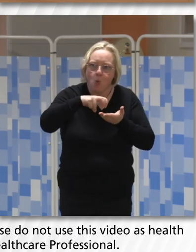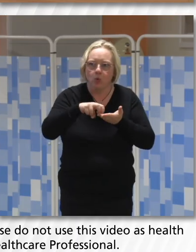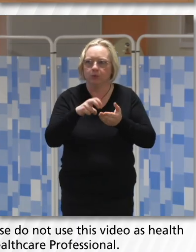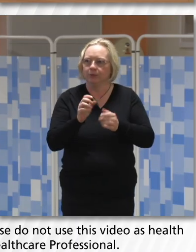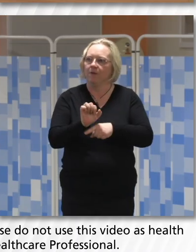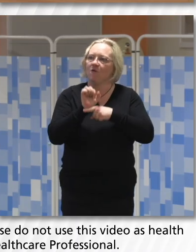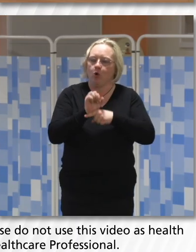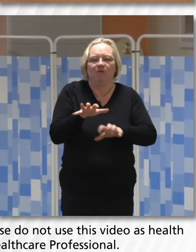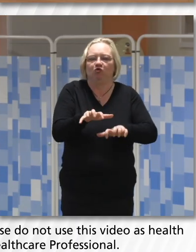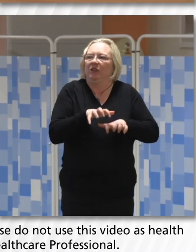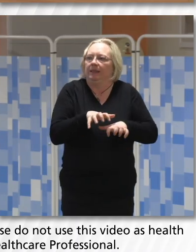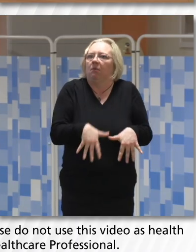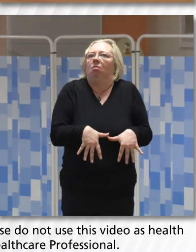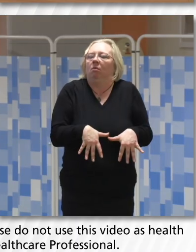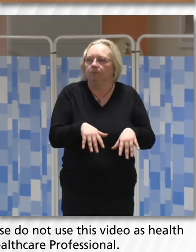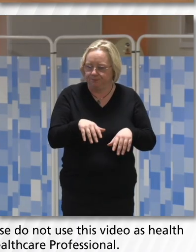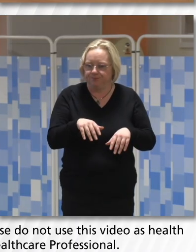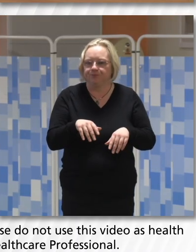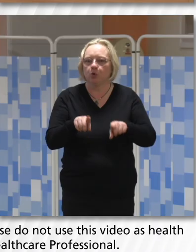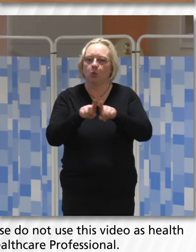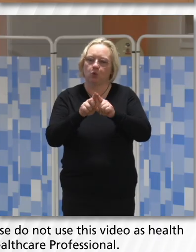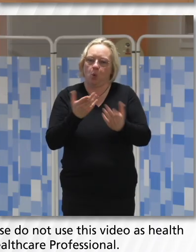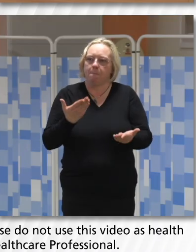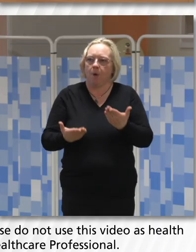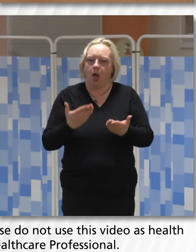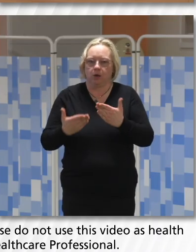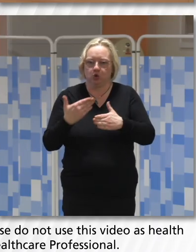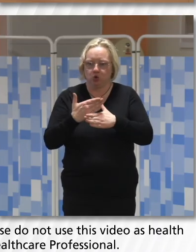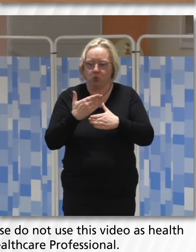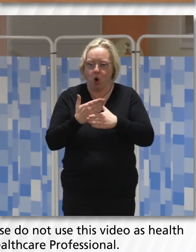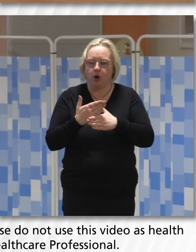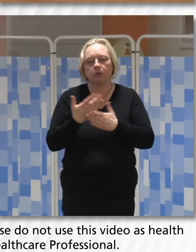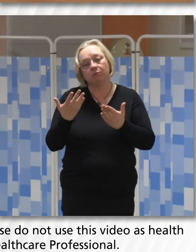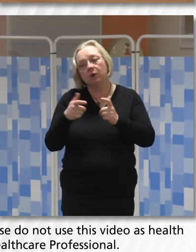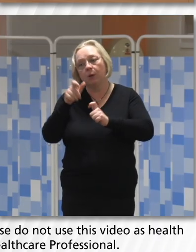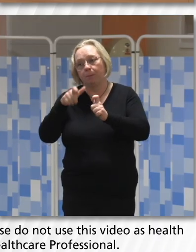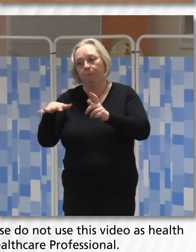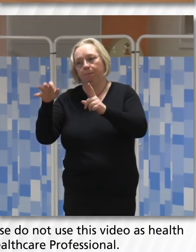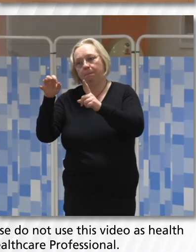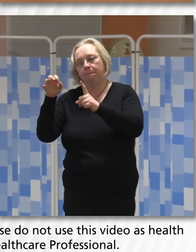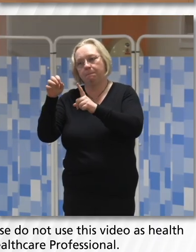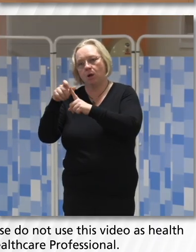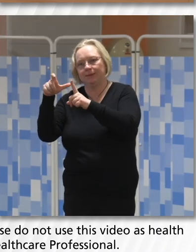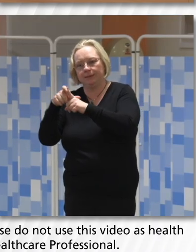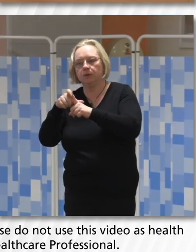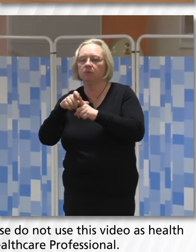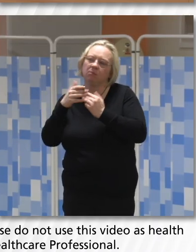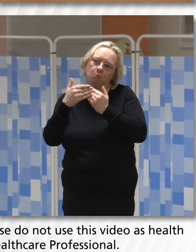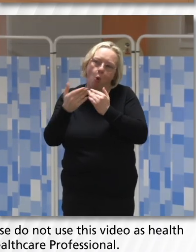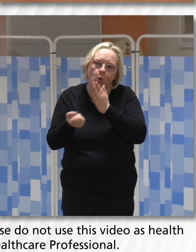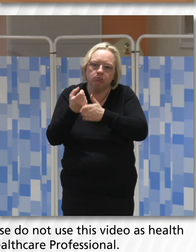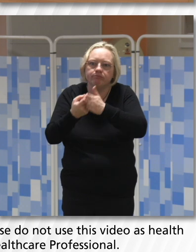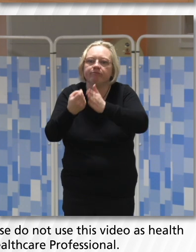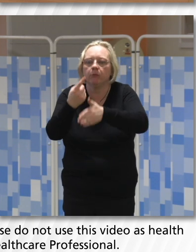freezing. We do a lot of balance work. People with Parkinson's are more likely to fall. They're also more likely